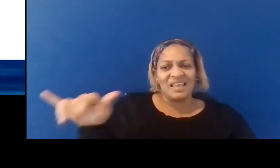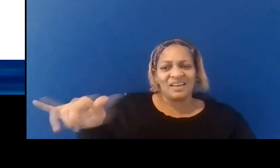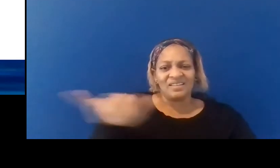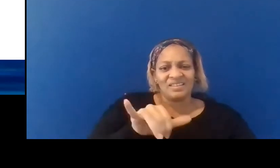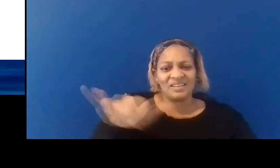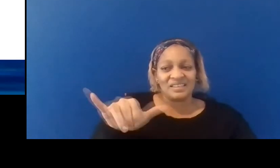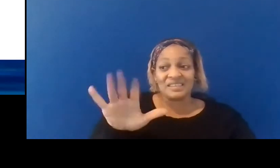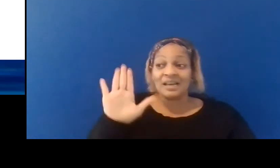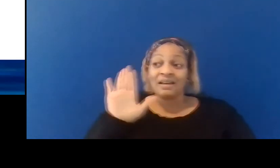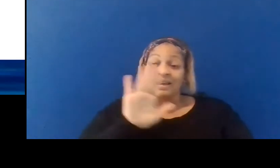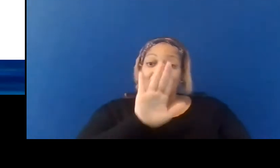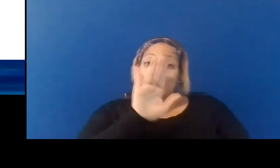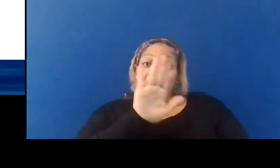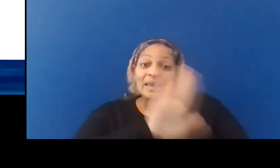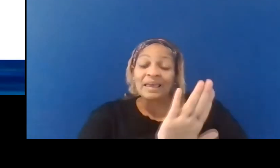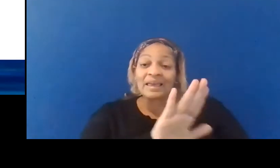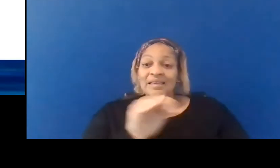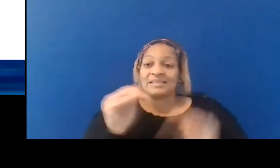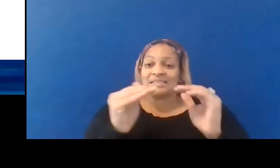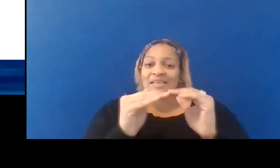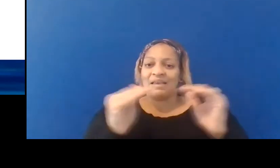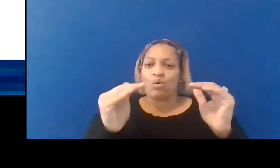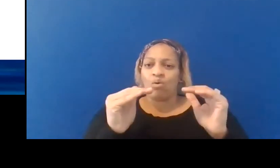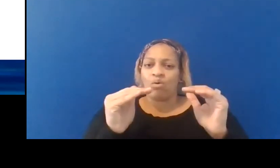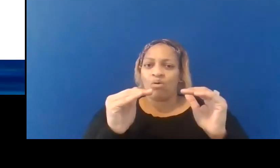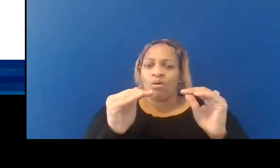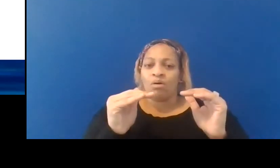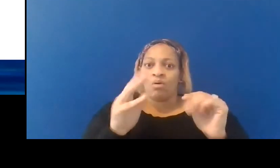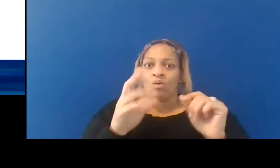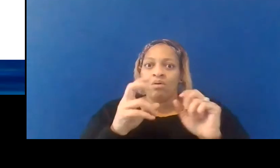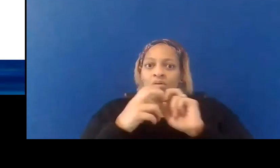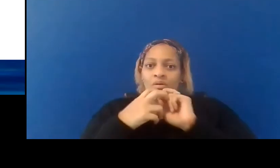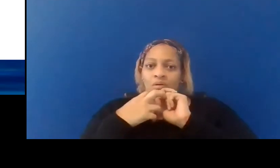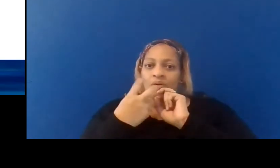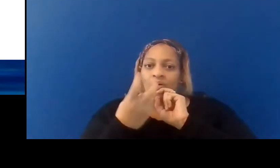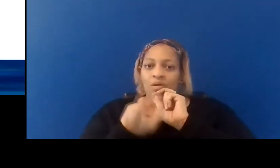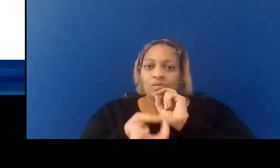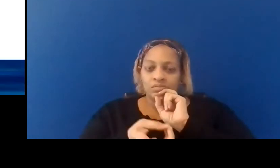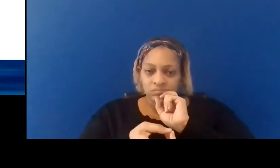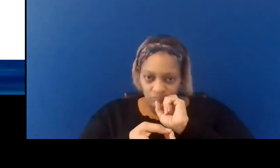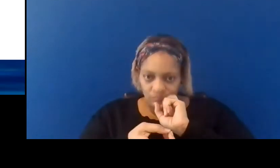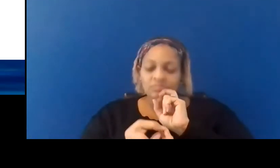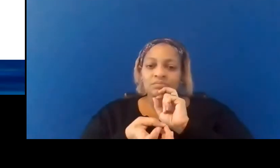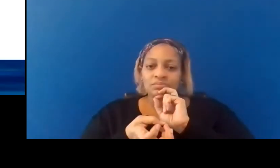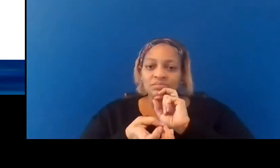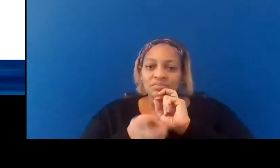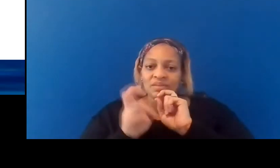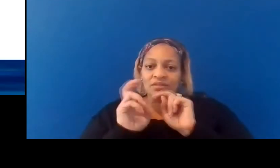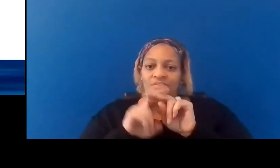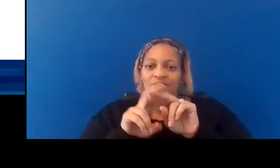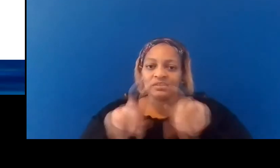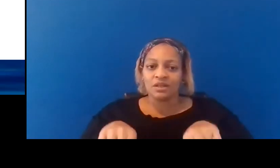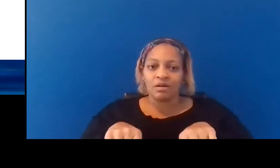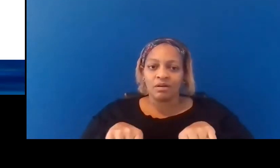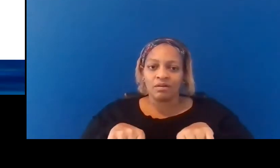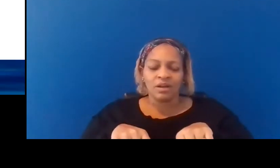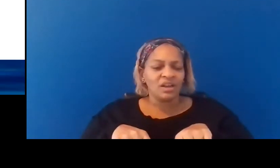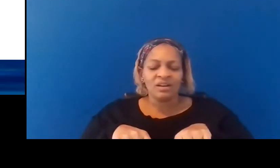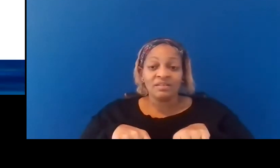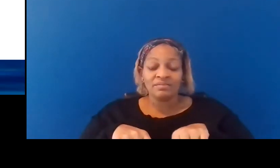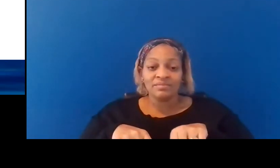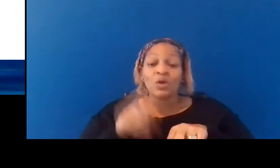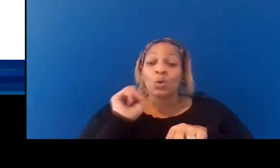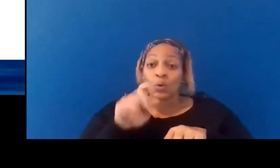equal. Whoa. And I couldn't go any further. I had to sit with that for a while. The promise of God is that you